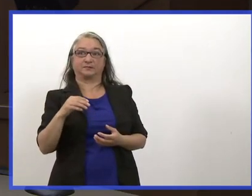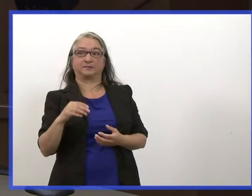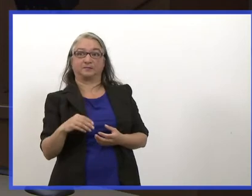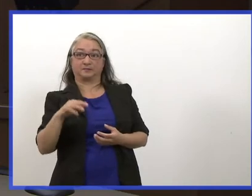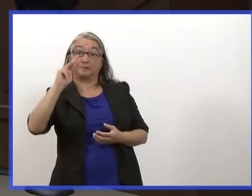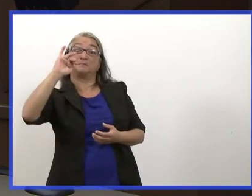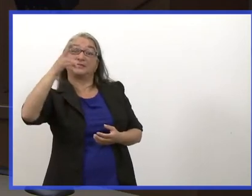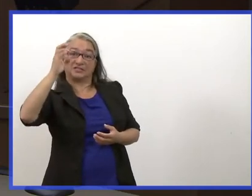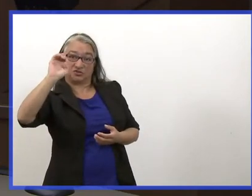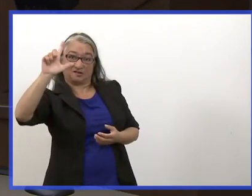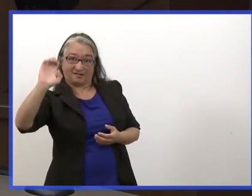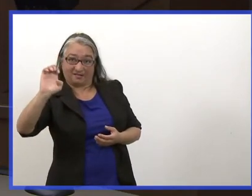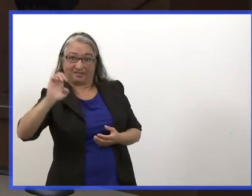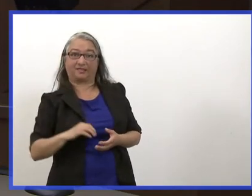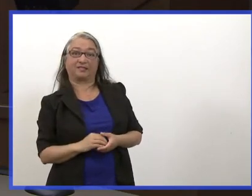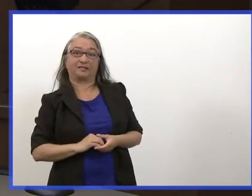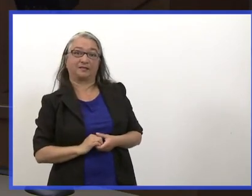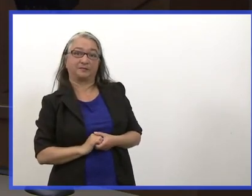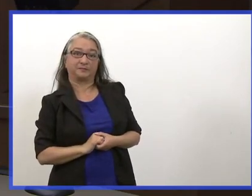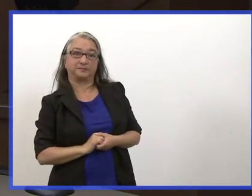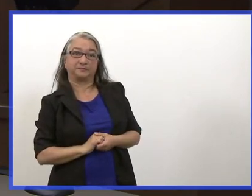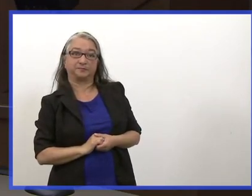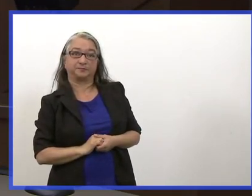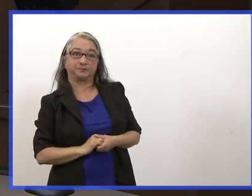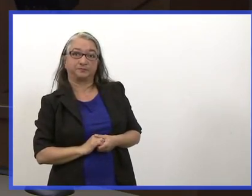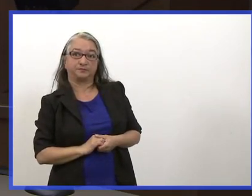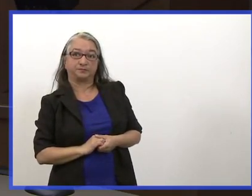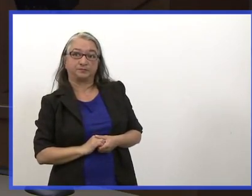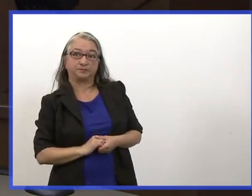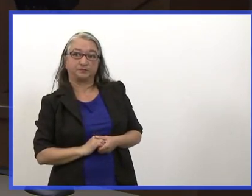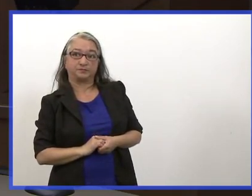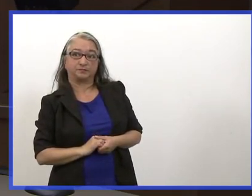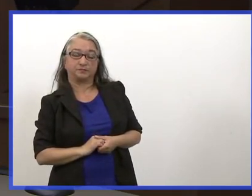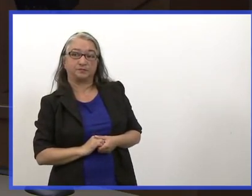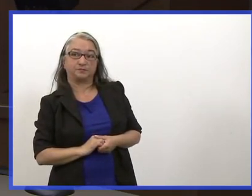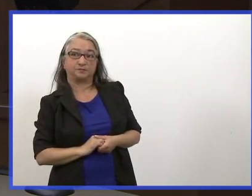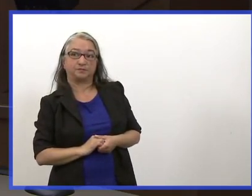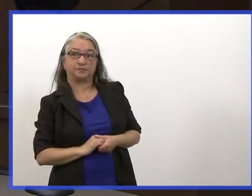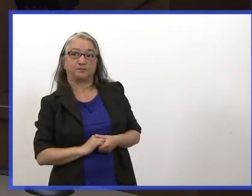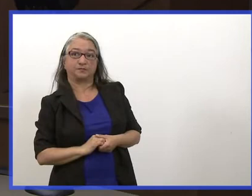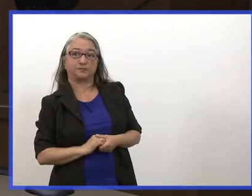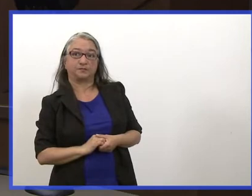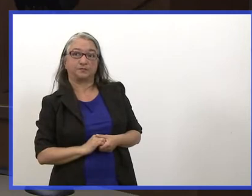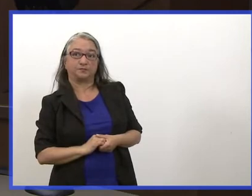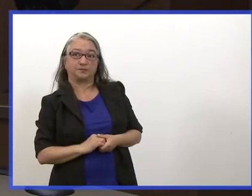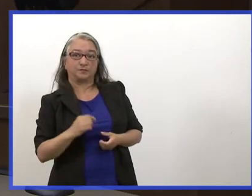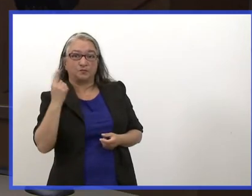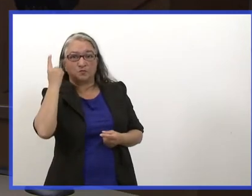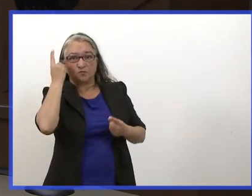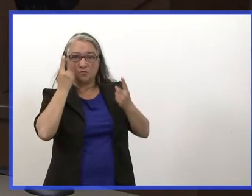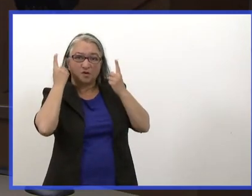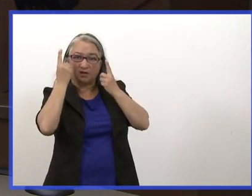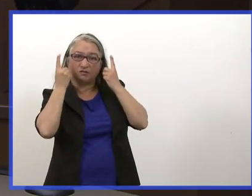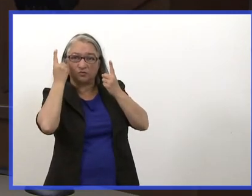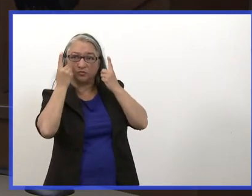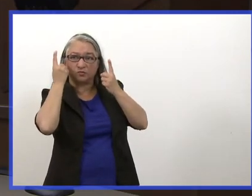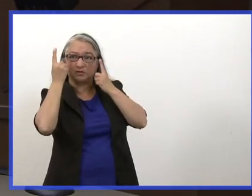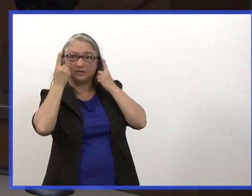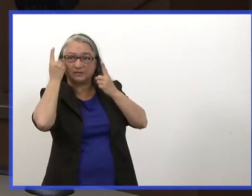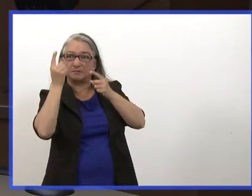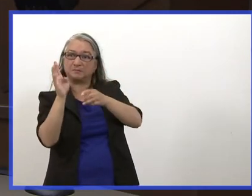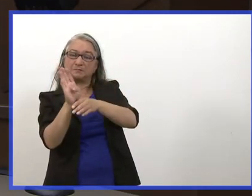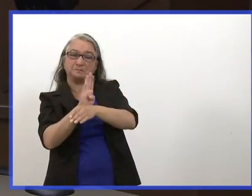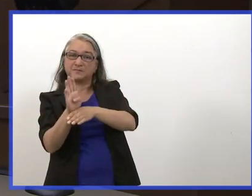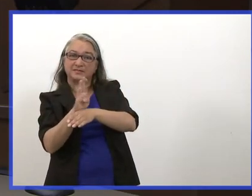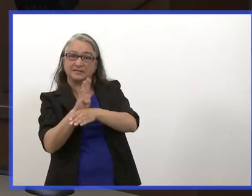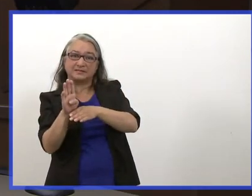I'm wondering about this requirement for businesses to have employees work from home. How is that going to be monitored, and